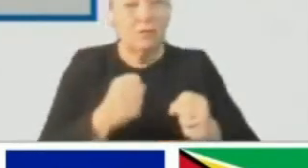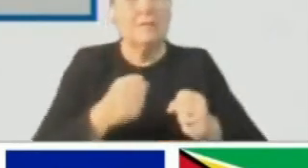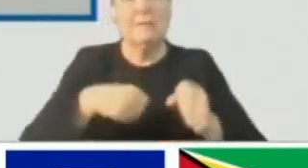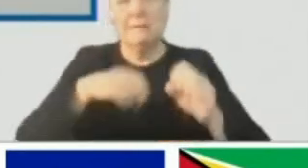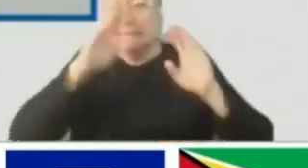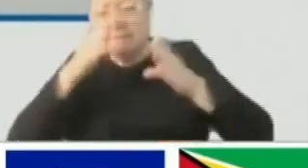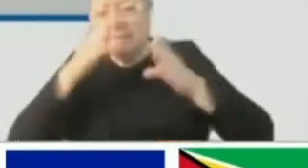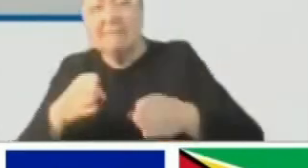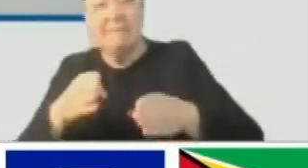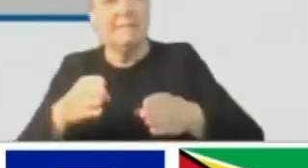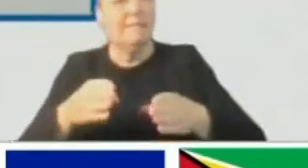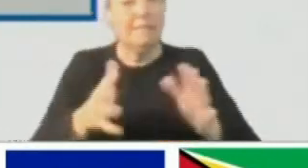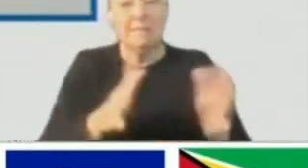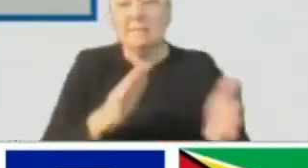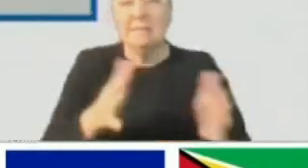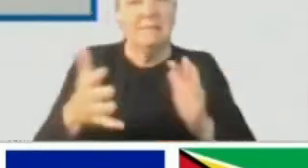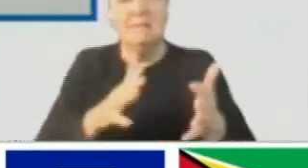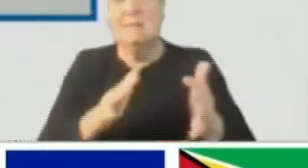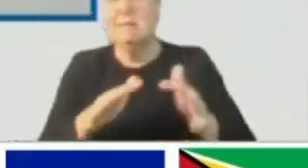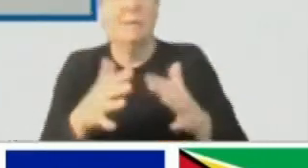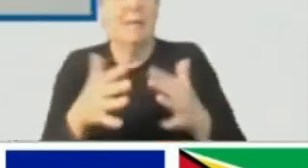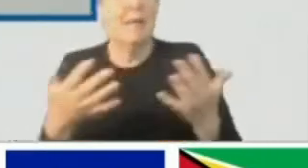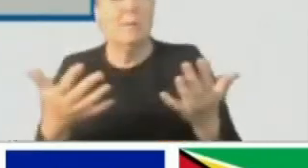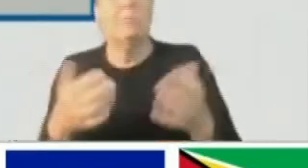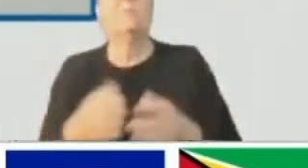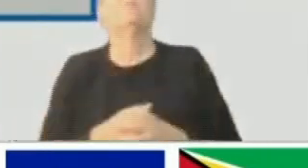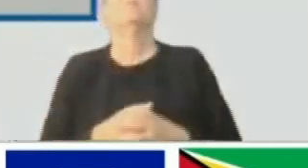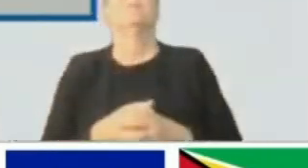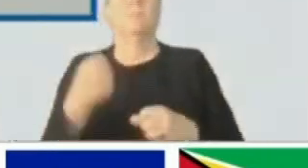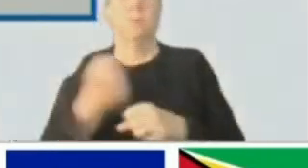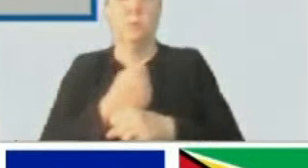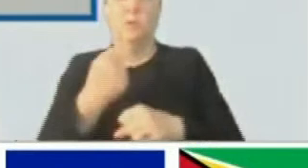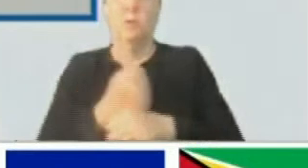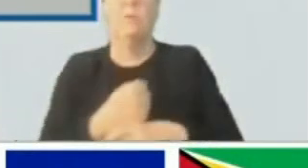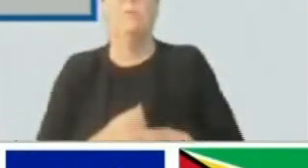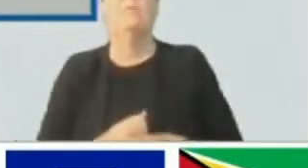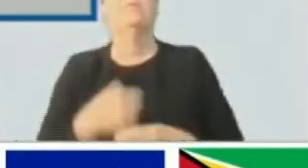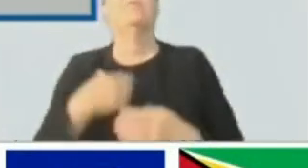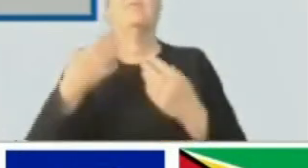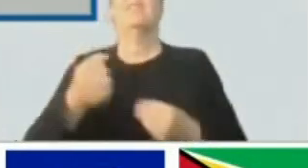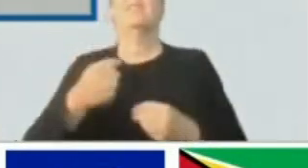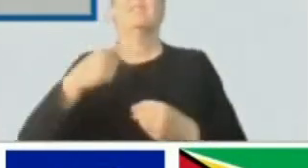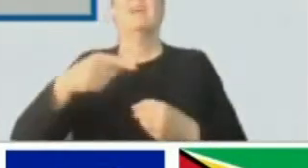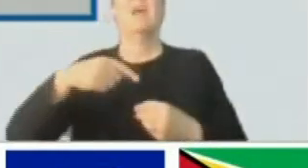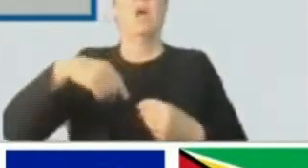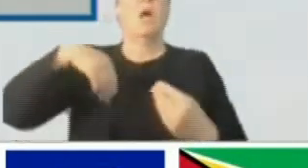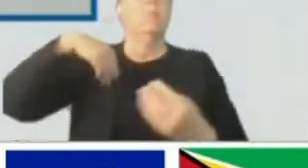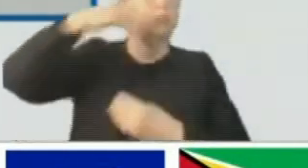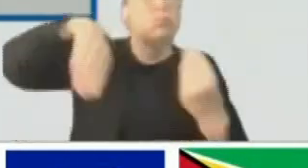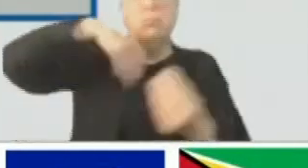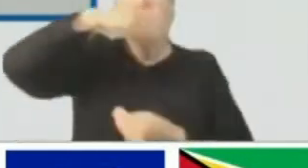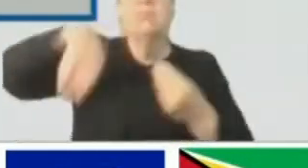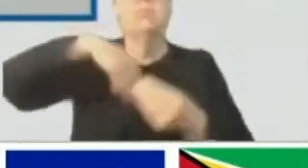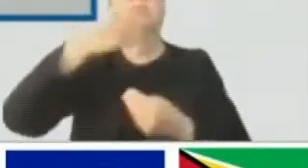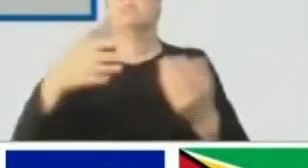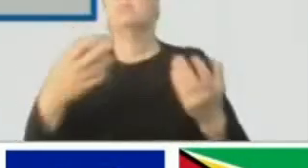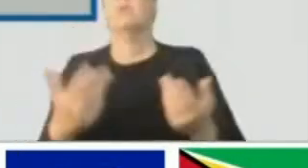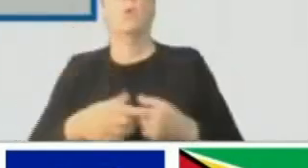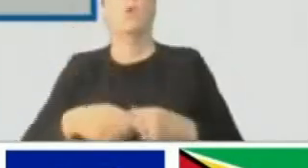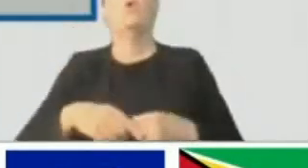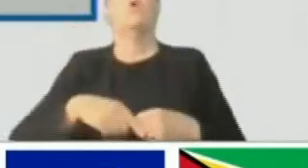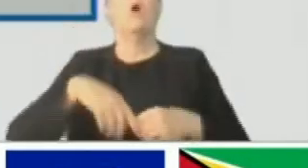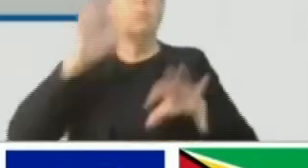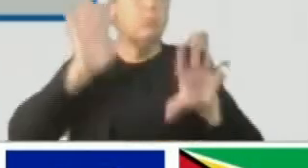addition to the traditional challenges caused by hurricanes, storms, and droughts, the Disaster Risk Management Act has been